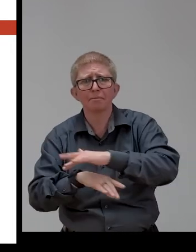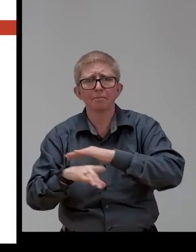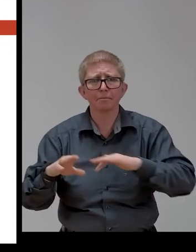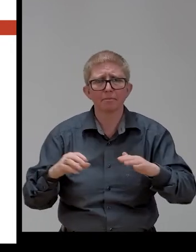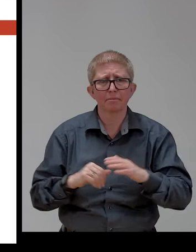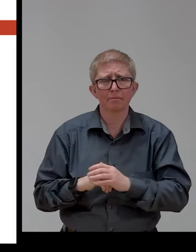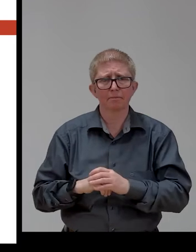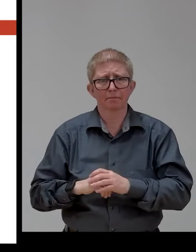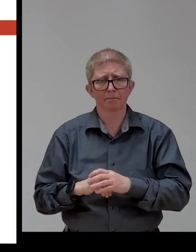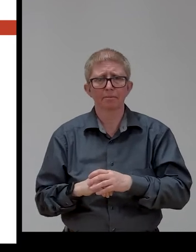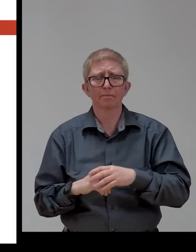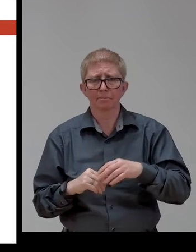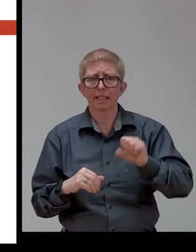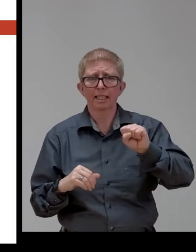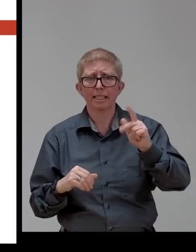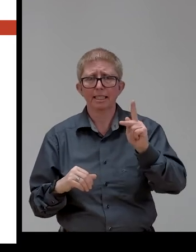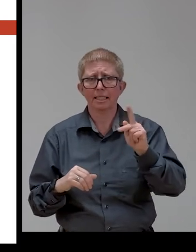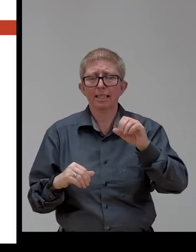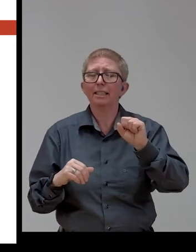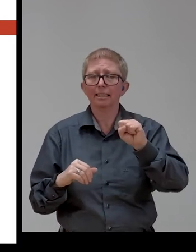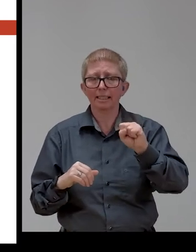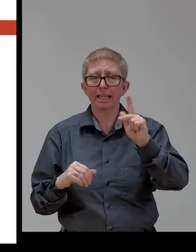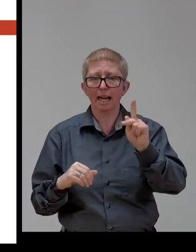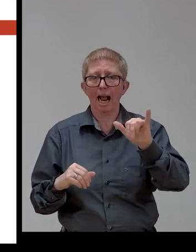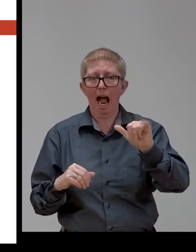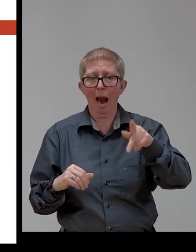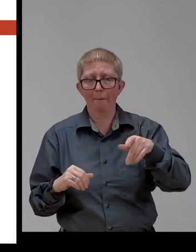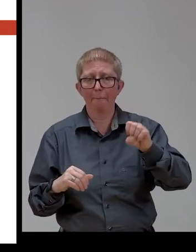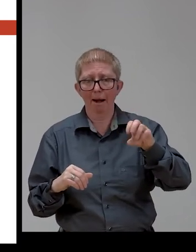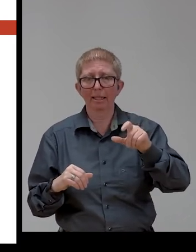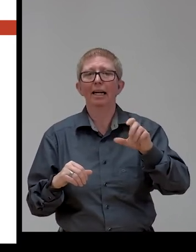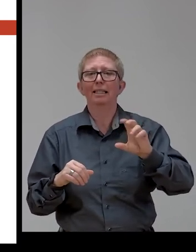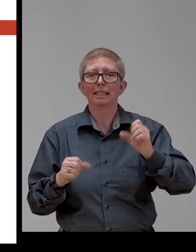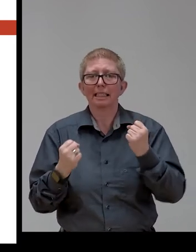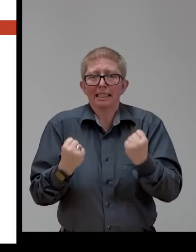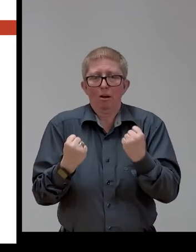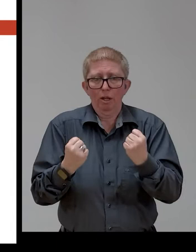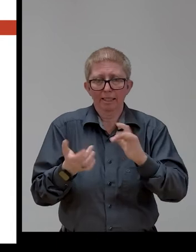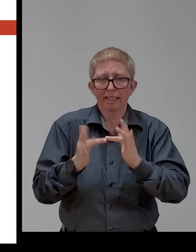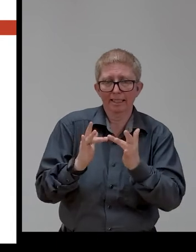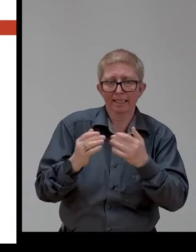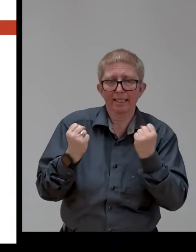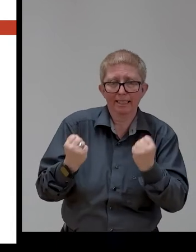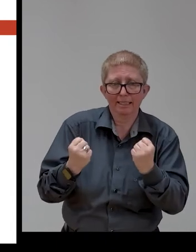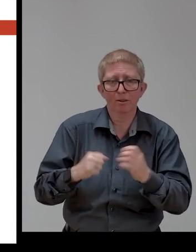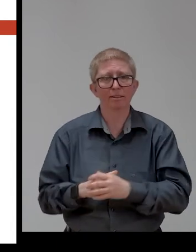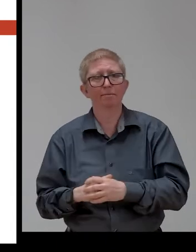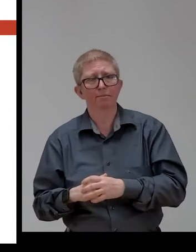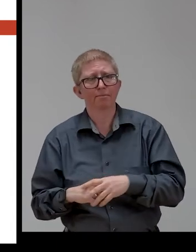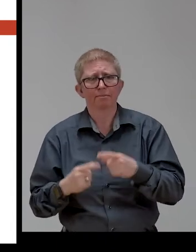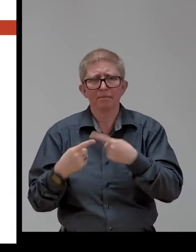internet, and apps and platforms for job seeking. And for the most advanced